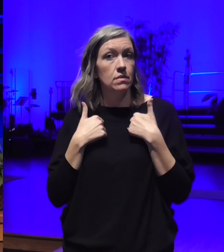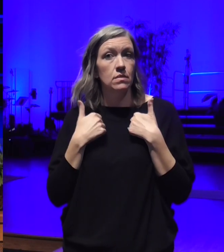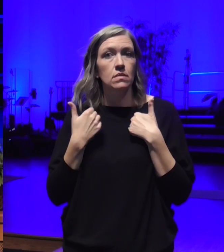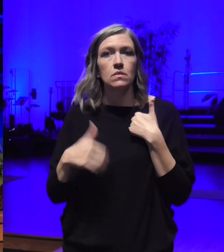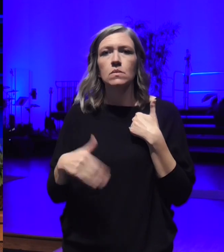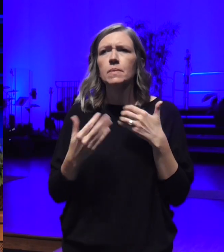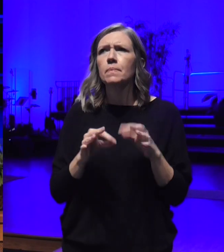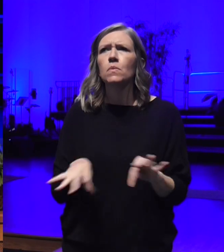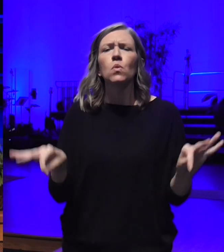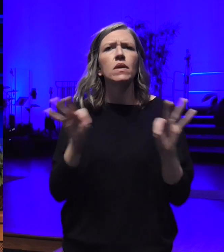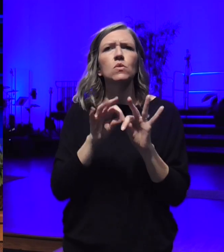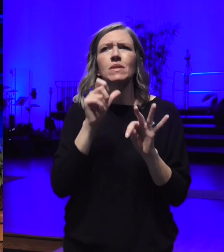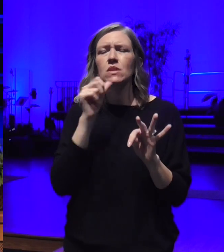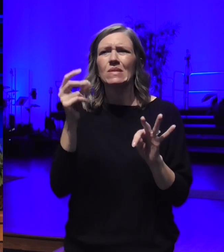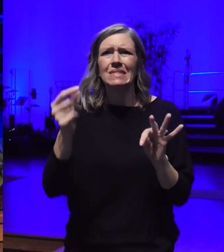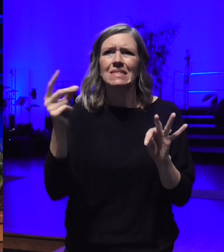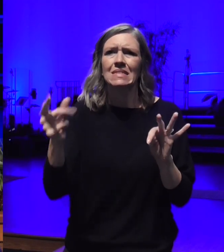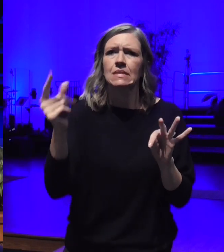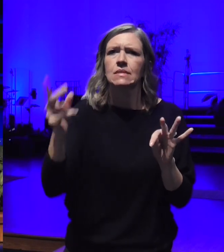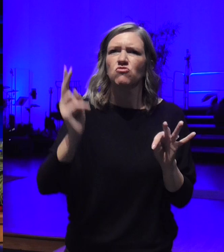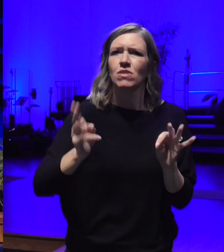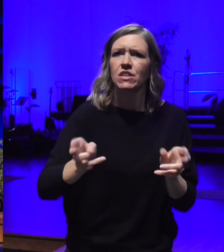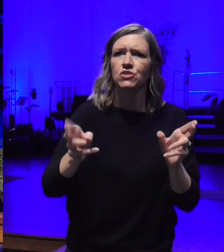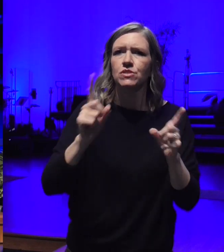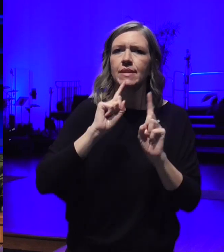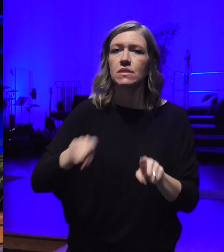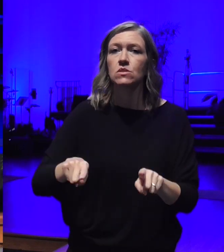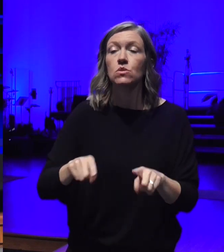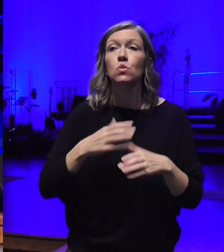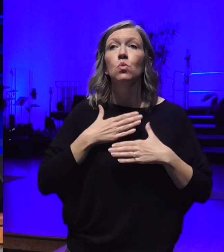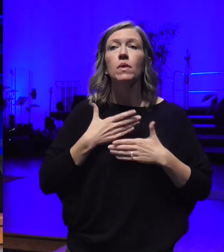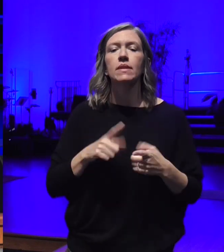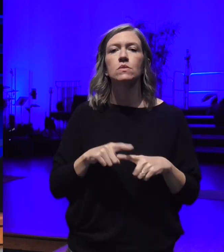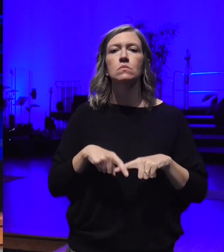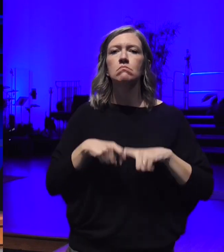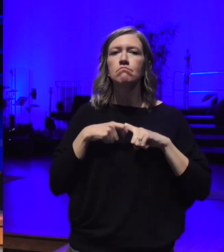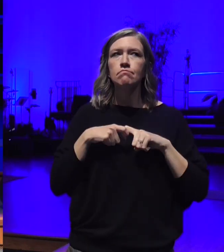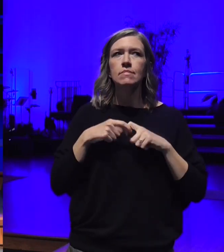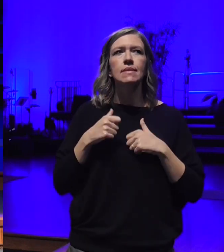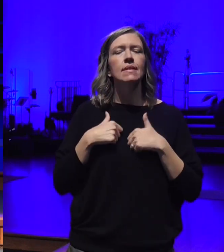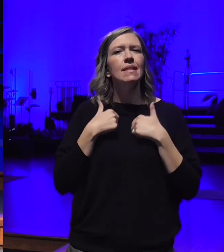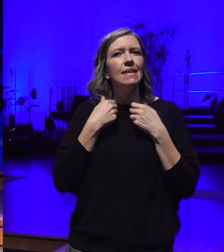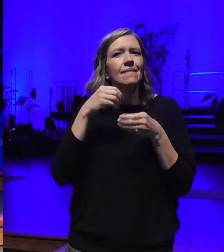that we don't rush to the answer, but that we're willing to live in the question.